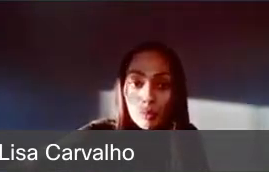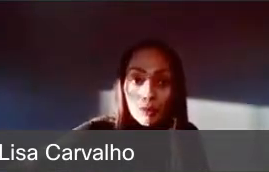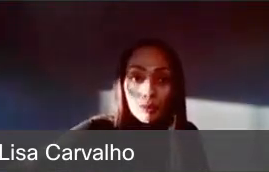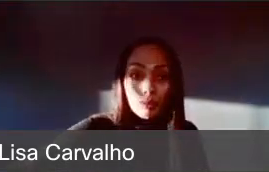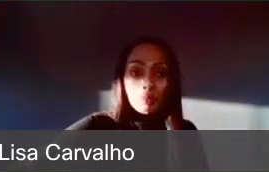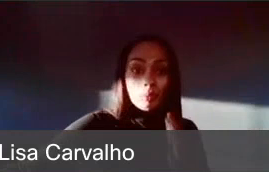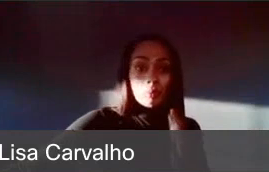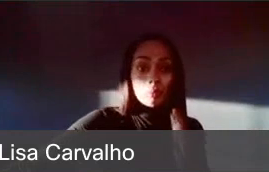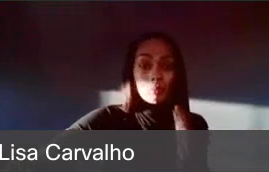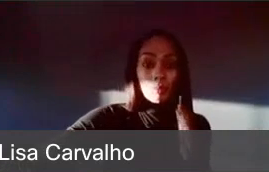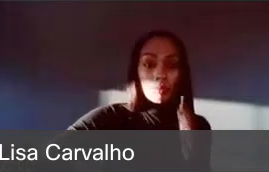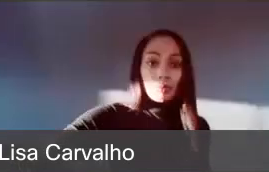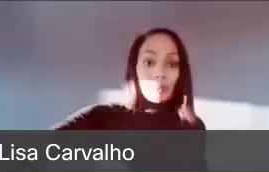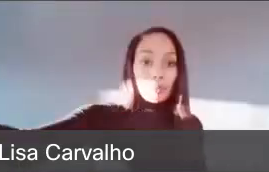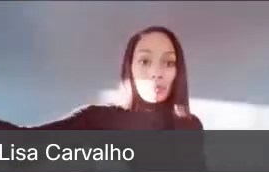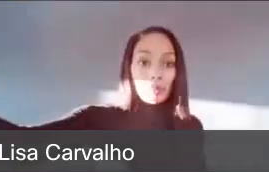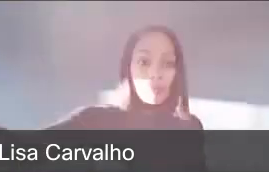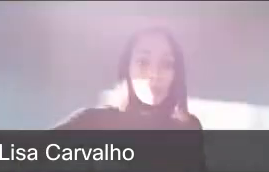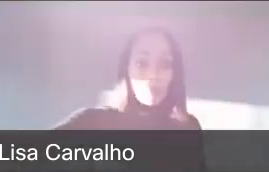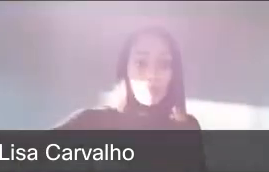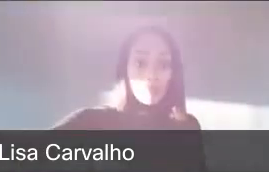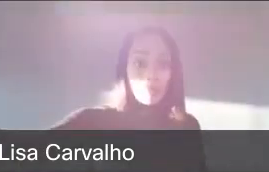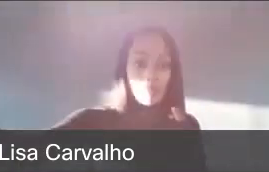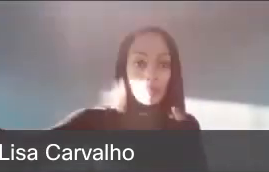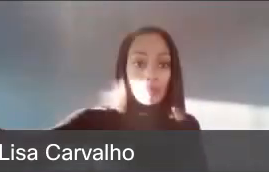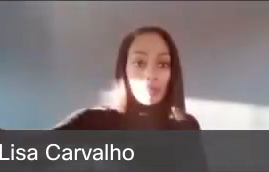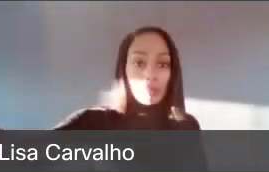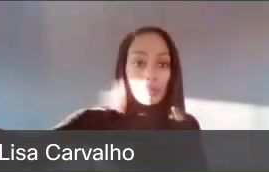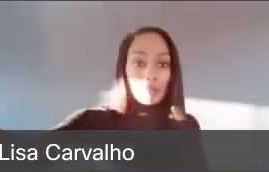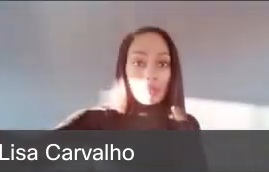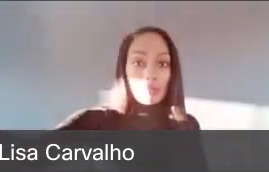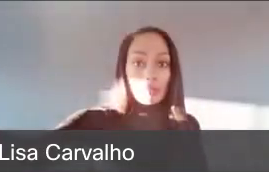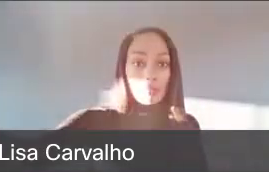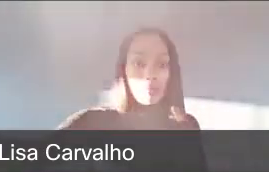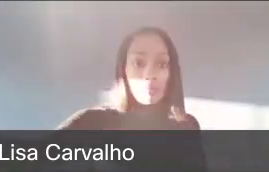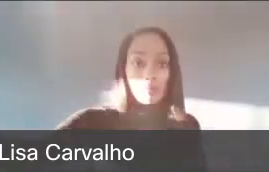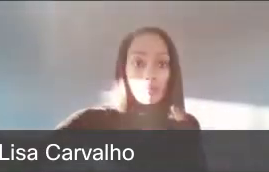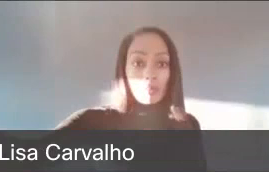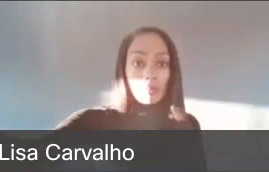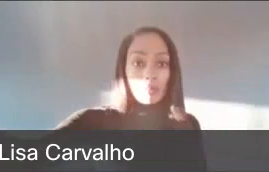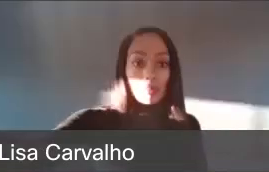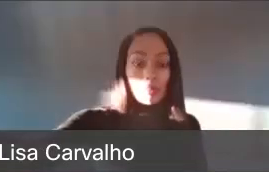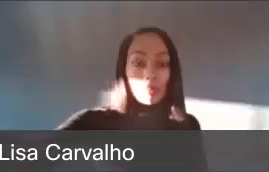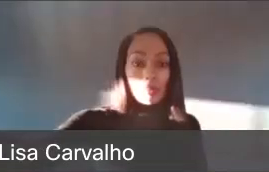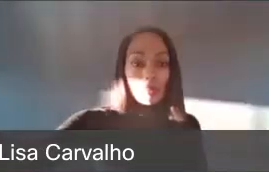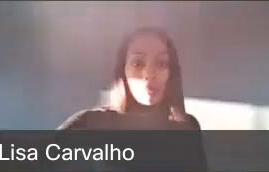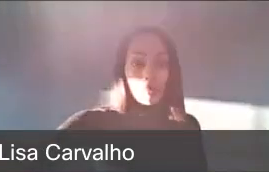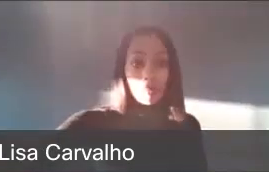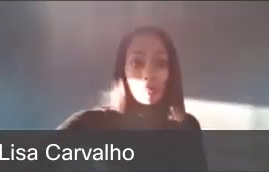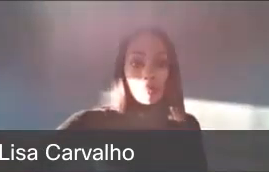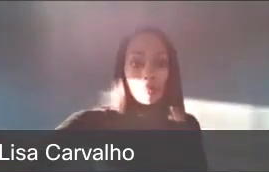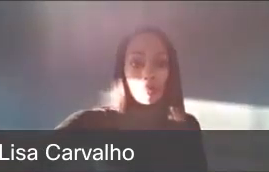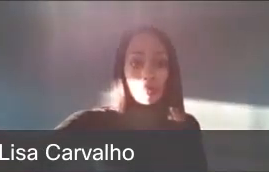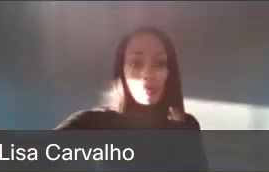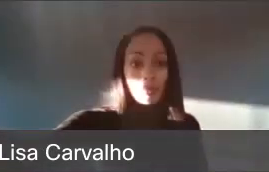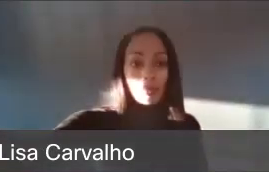This relationship isn't good for you. It's a sense of wasting. Yeah, so basically she's saying, I don't think it's a